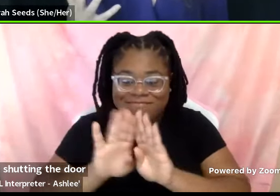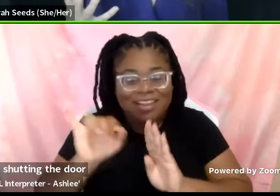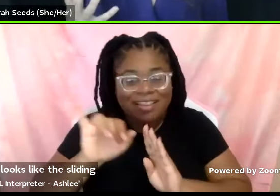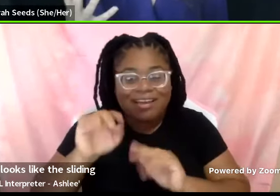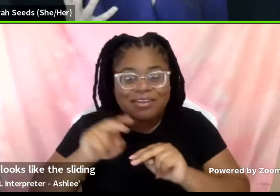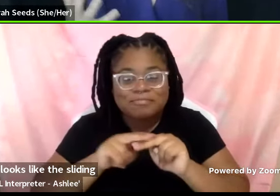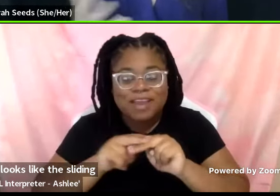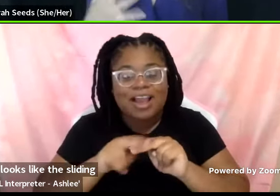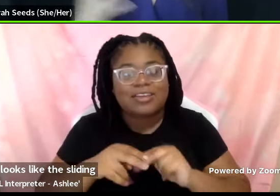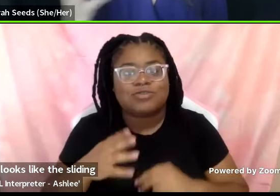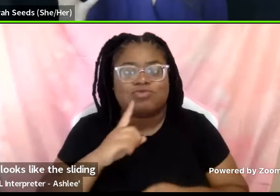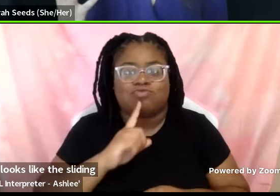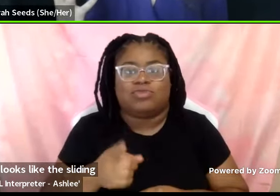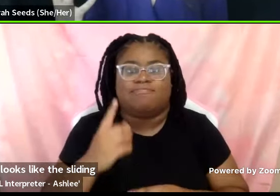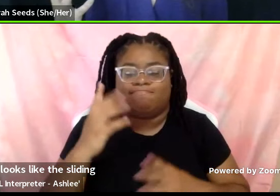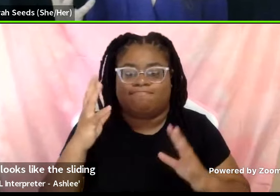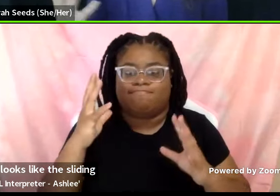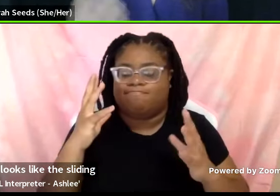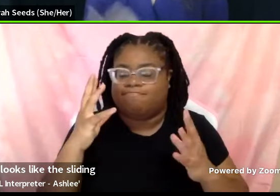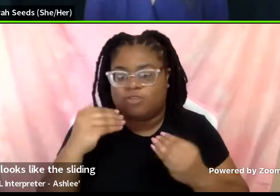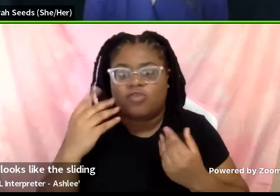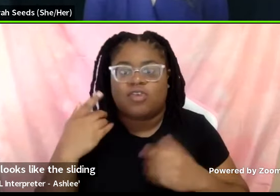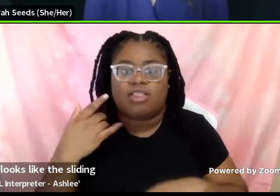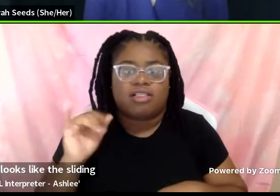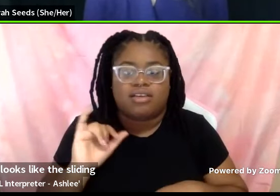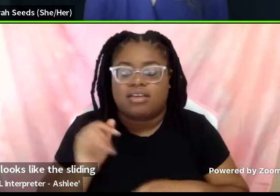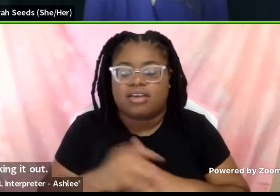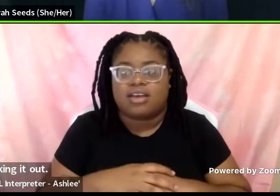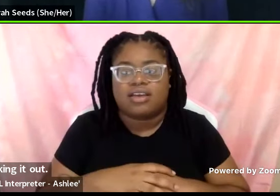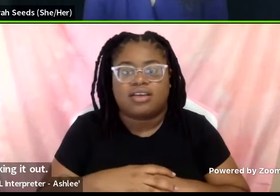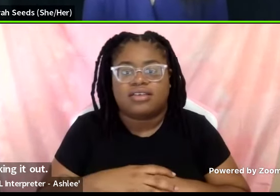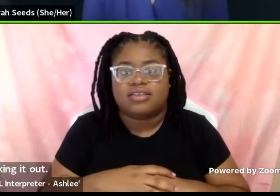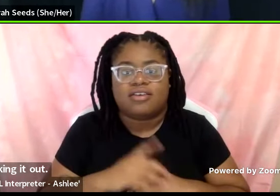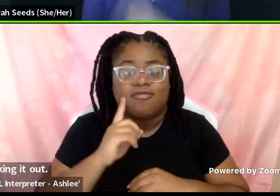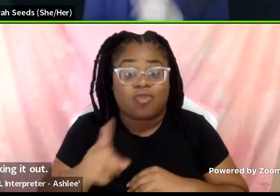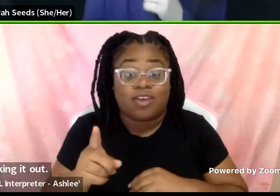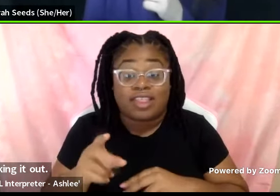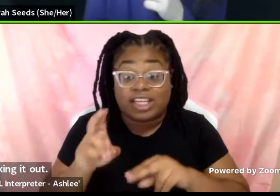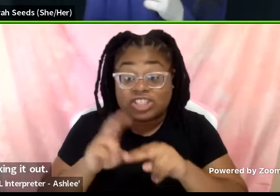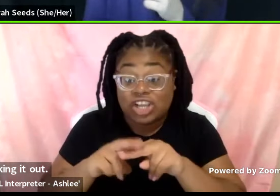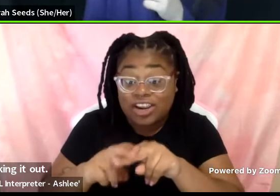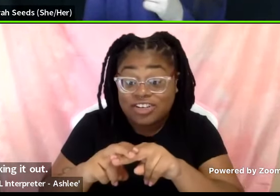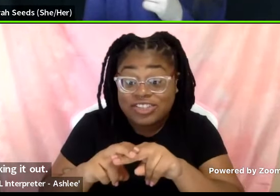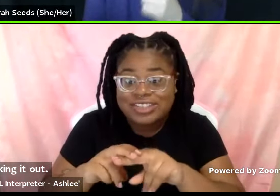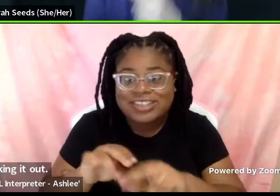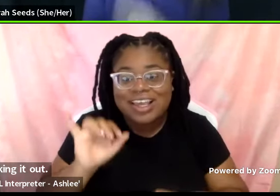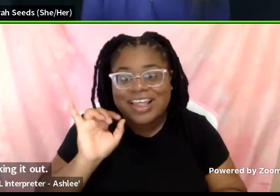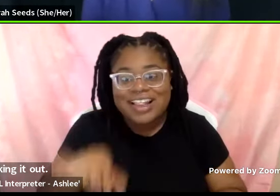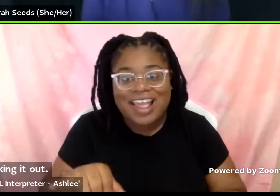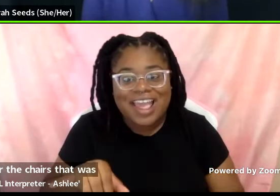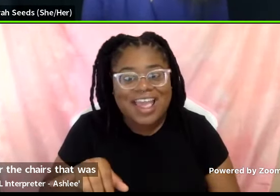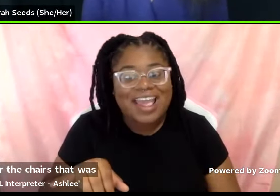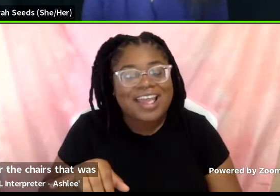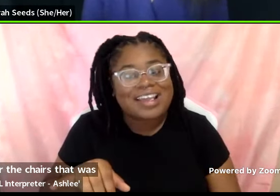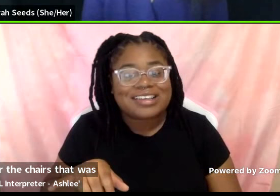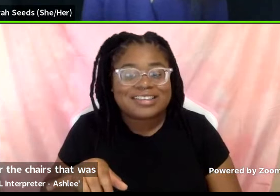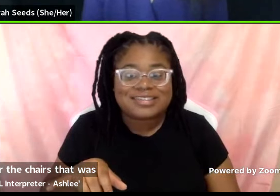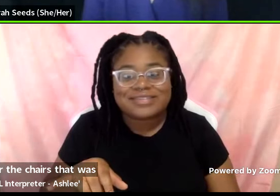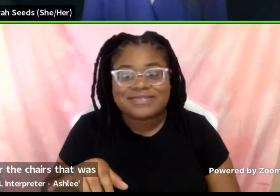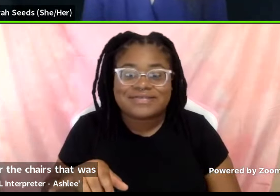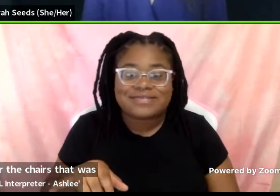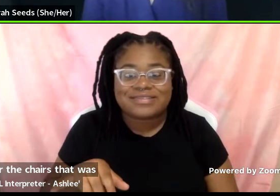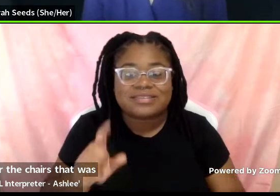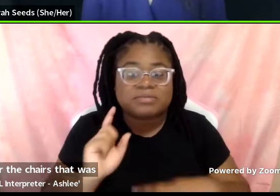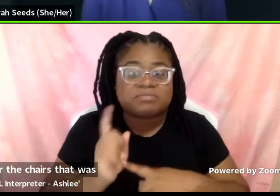gorgeous engineering, like fantastic engineering. And then for the chairs, that's another one that was a little bit of a moment. I